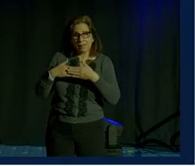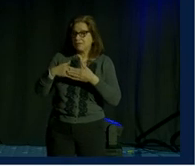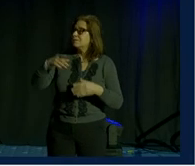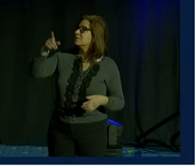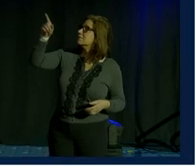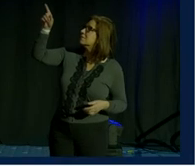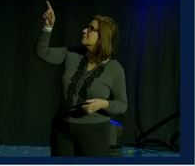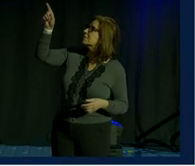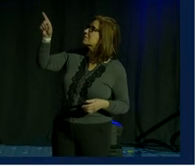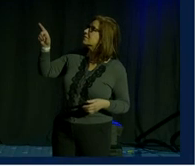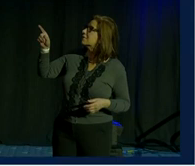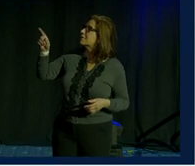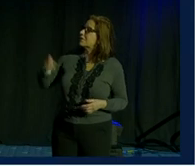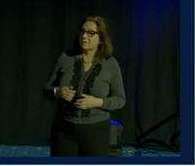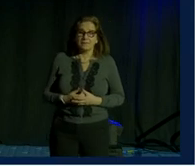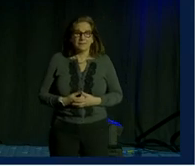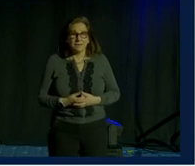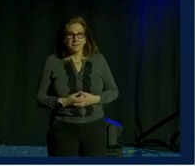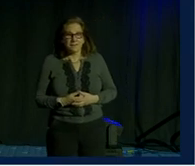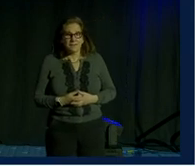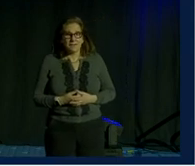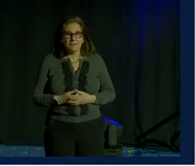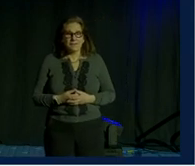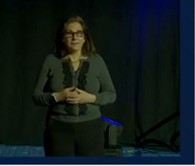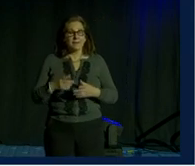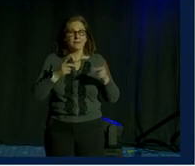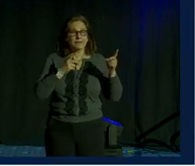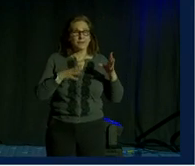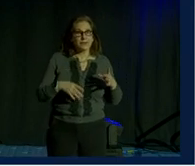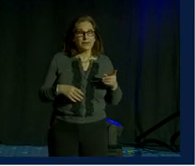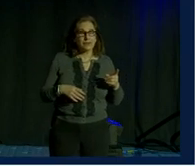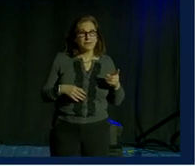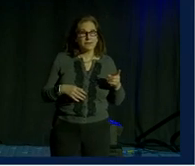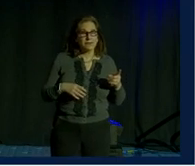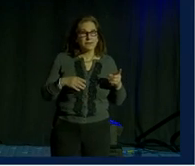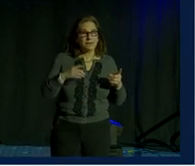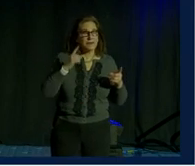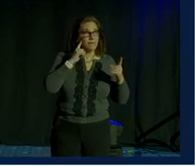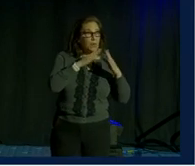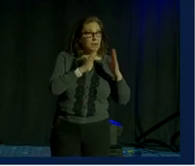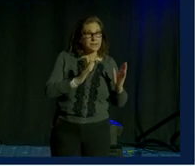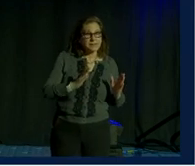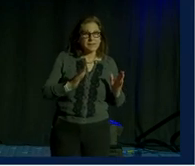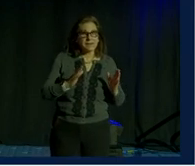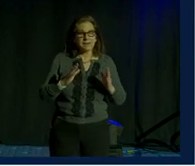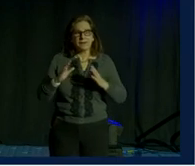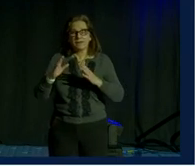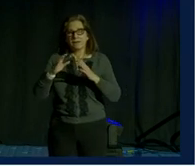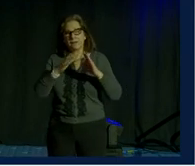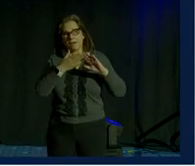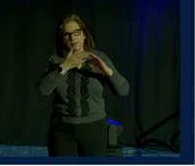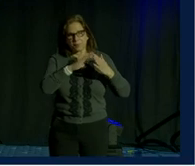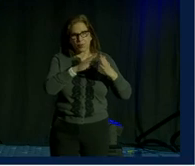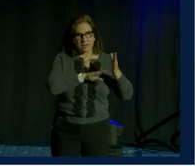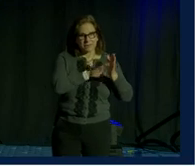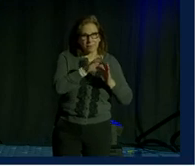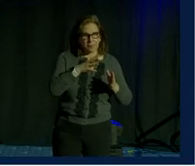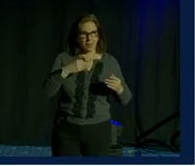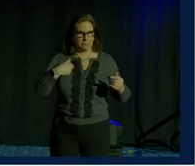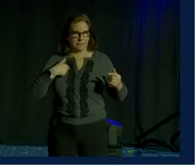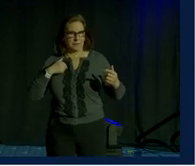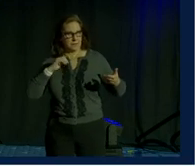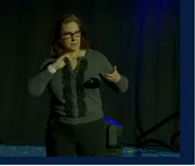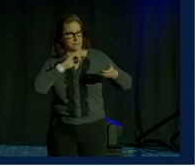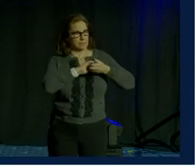slide, both Director Donaldson of the Department of Housing and Community Development and I worked with COG to